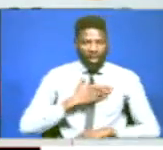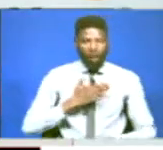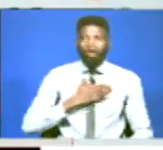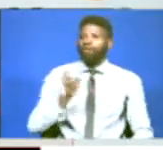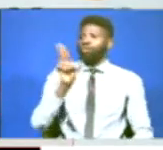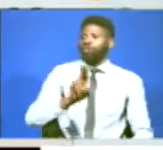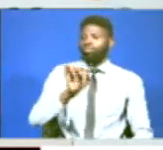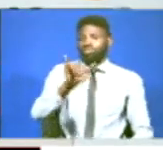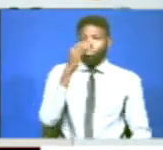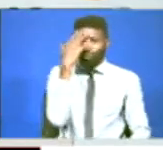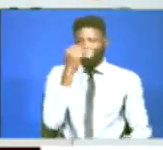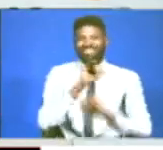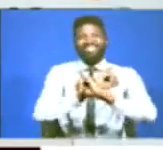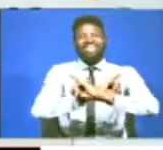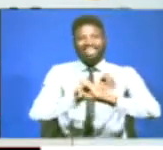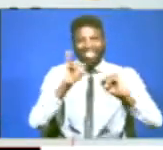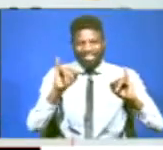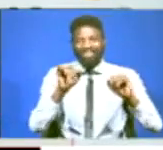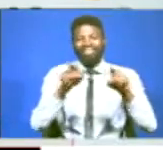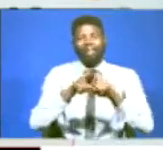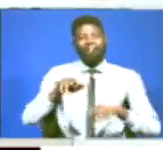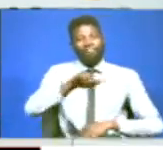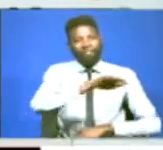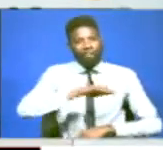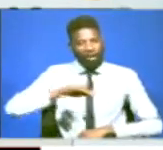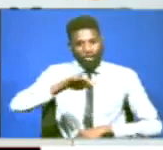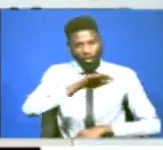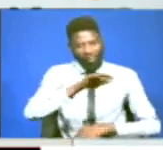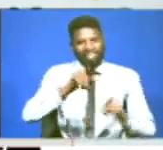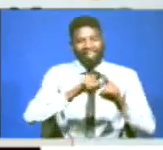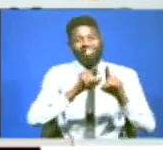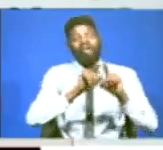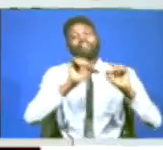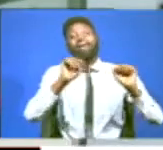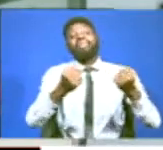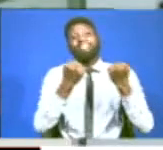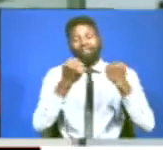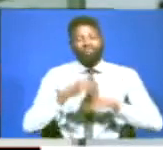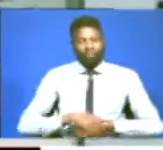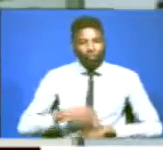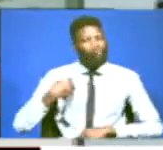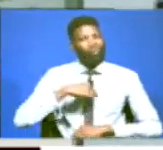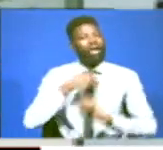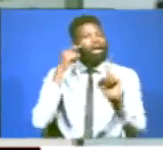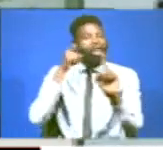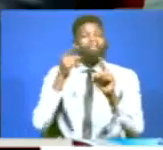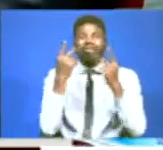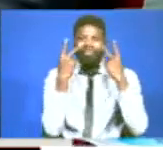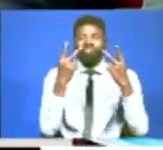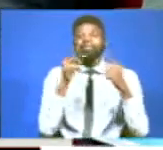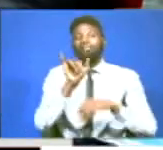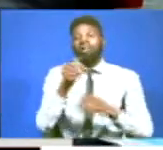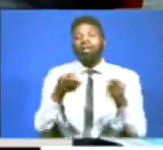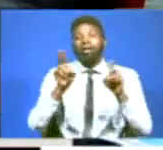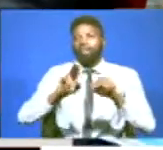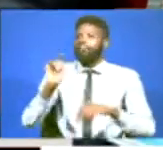clean, it's safe for our environment, and is what we all aspire to see happening in our country. The company announced the plans